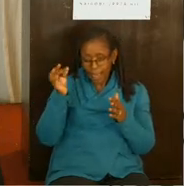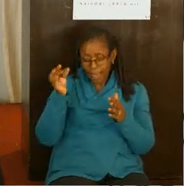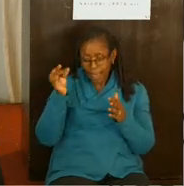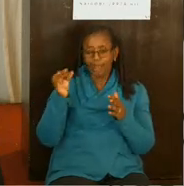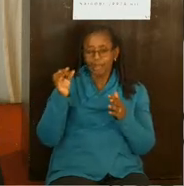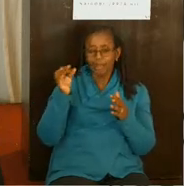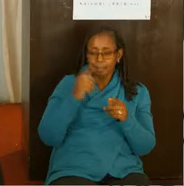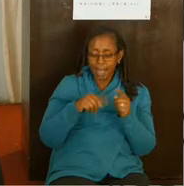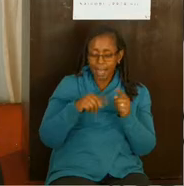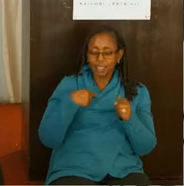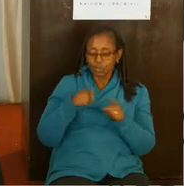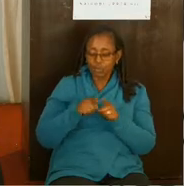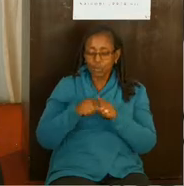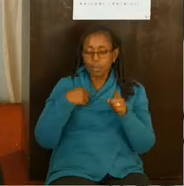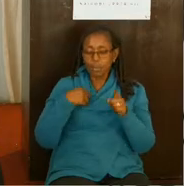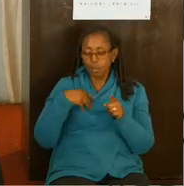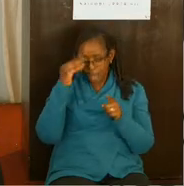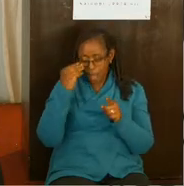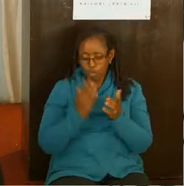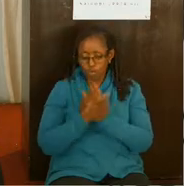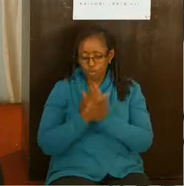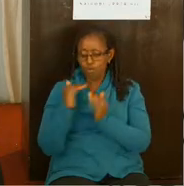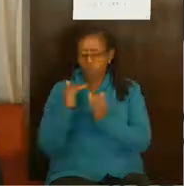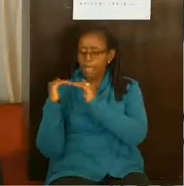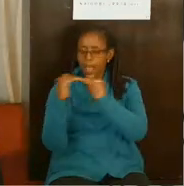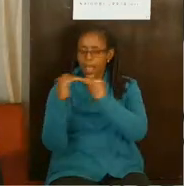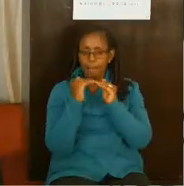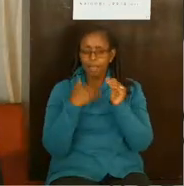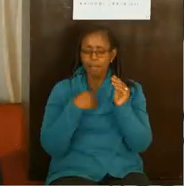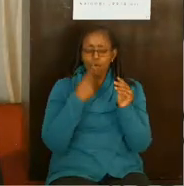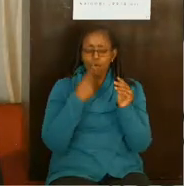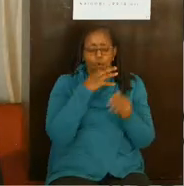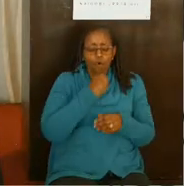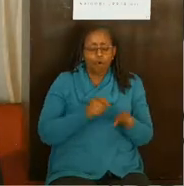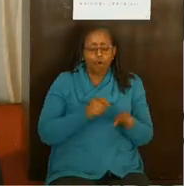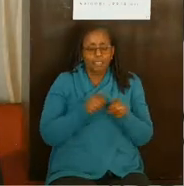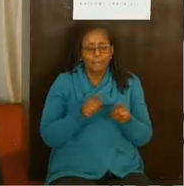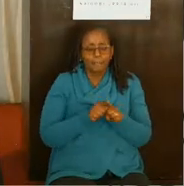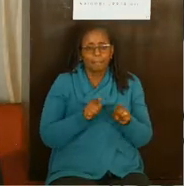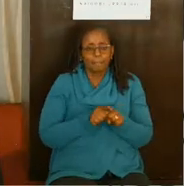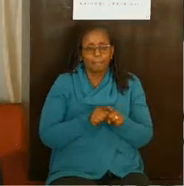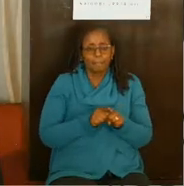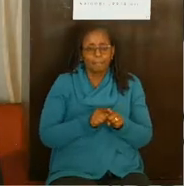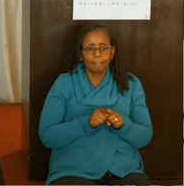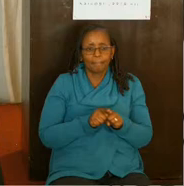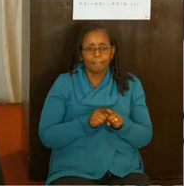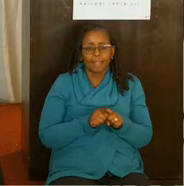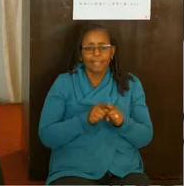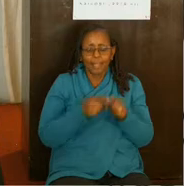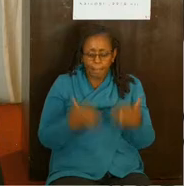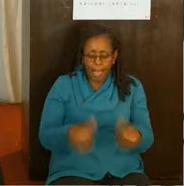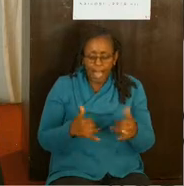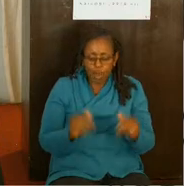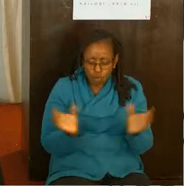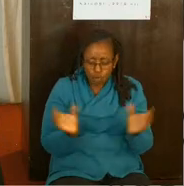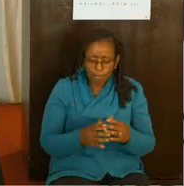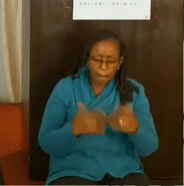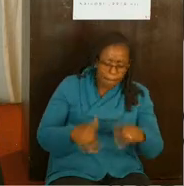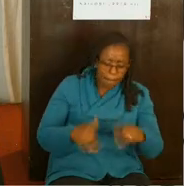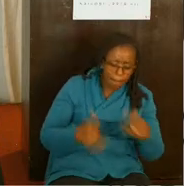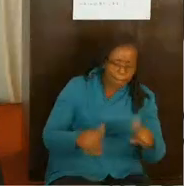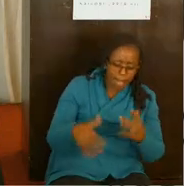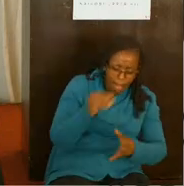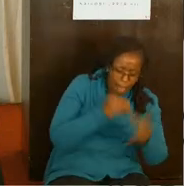peer-to-peer you know the initiation groups the Rica you know you learned and in the play groups you learn from each